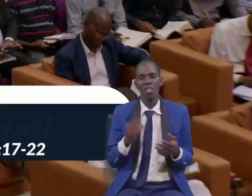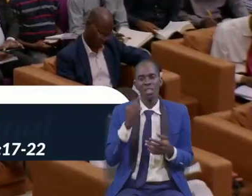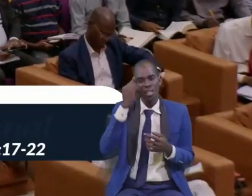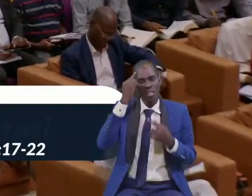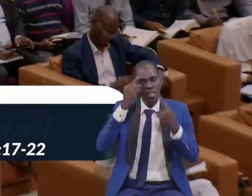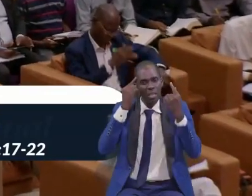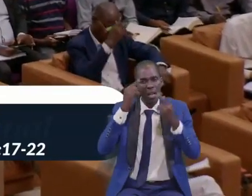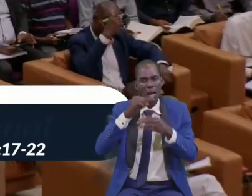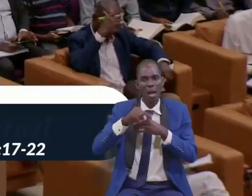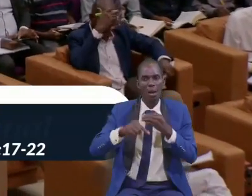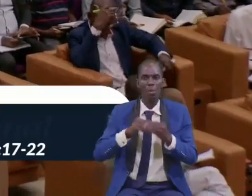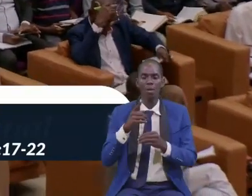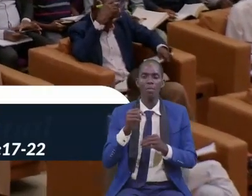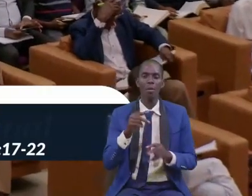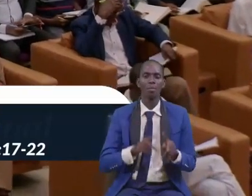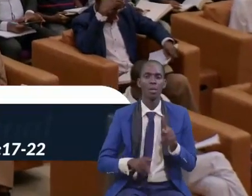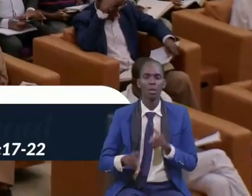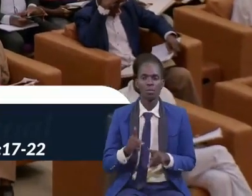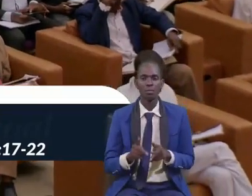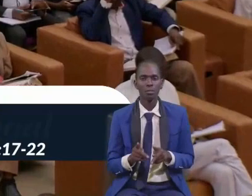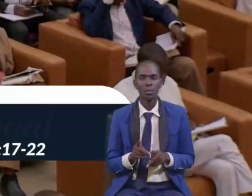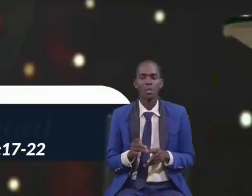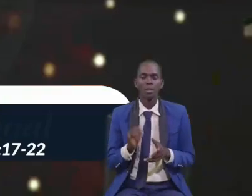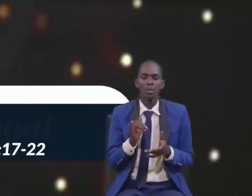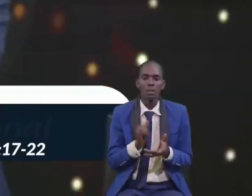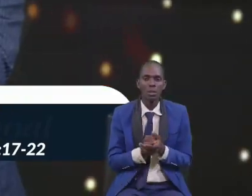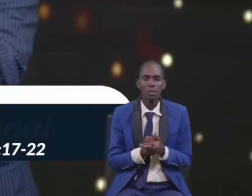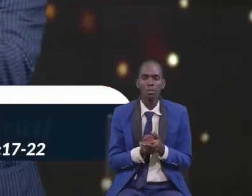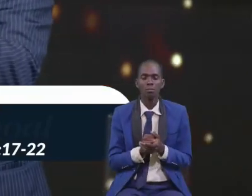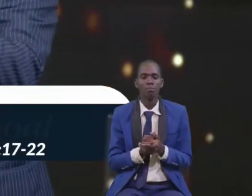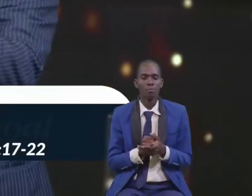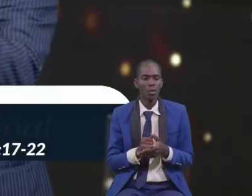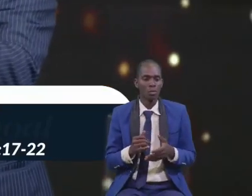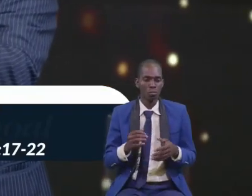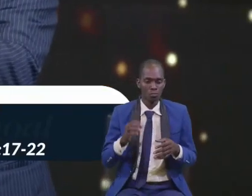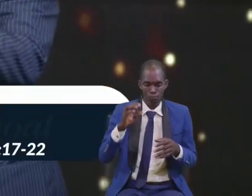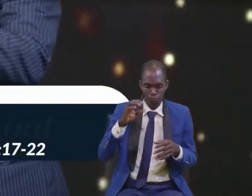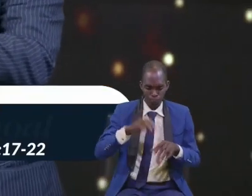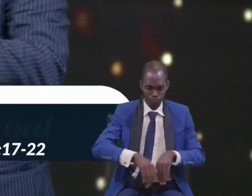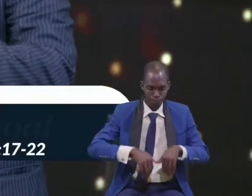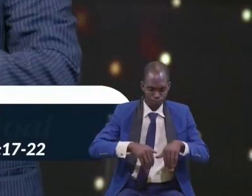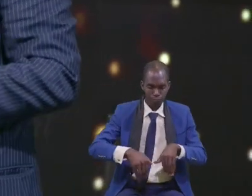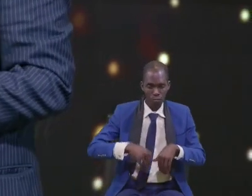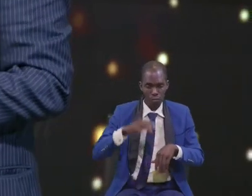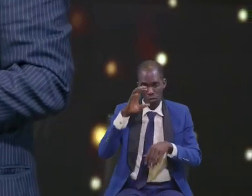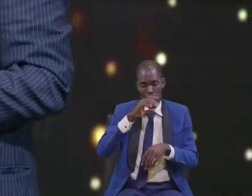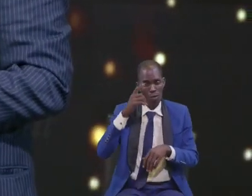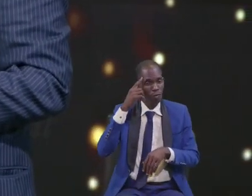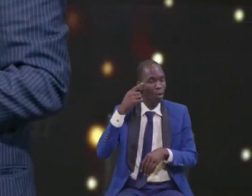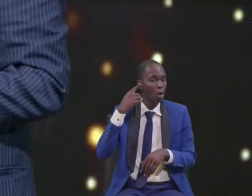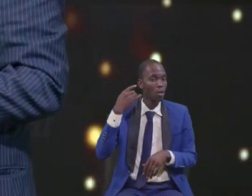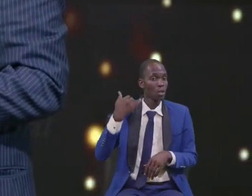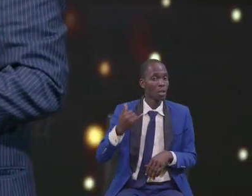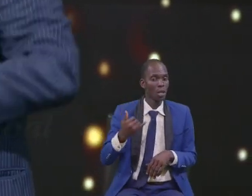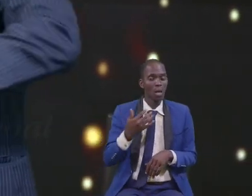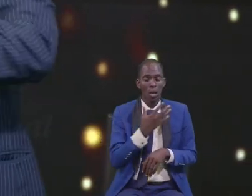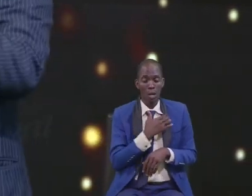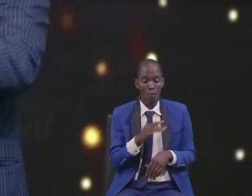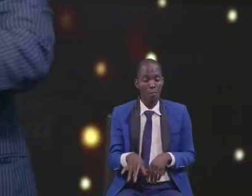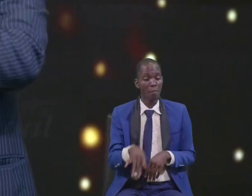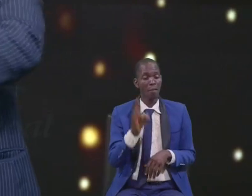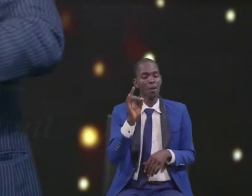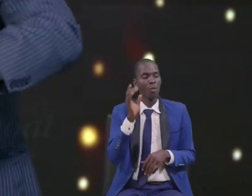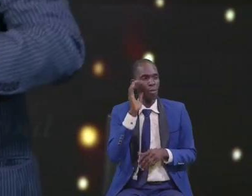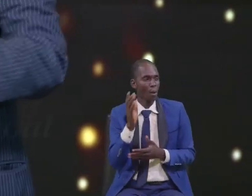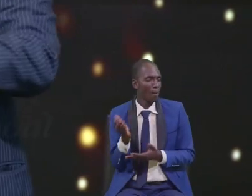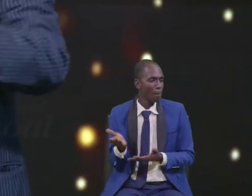people that mine gold, and they put them inside the furnace, and